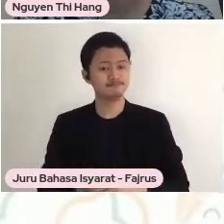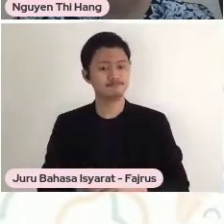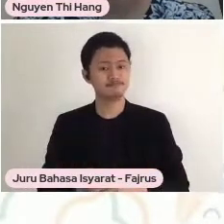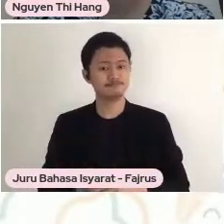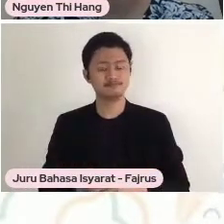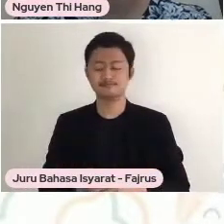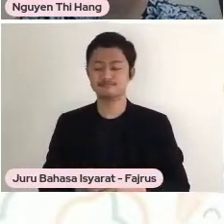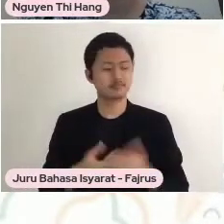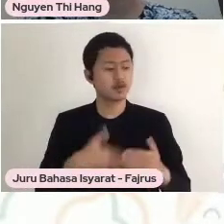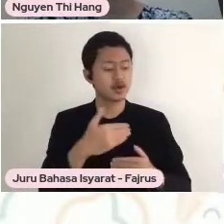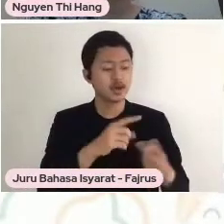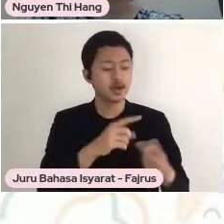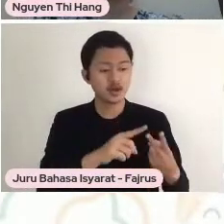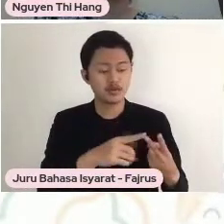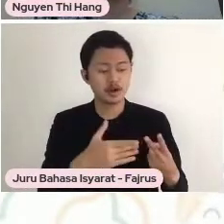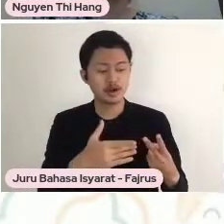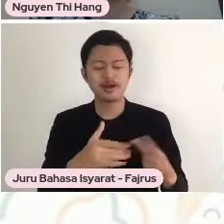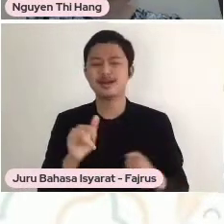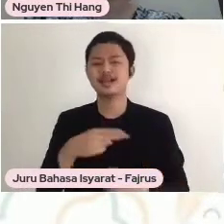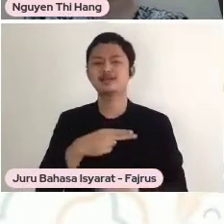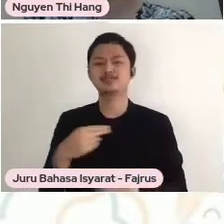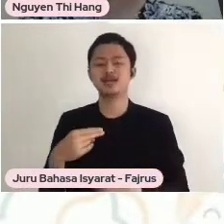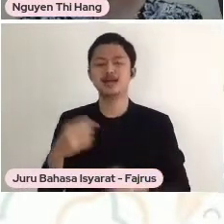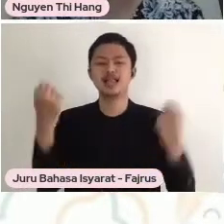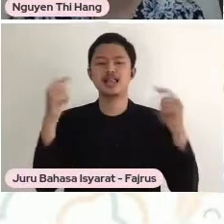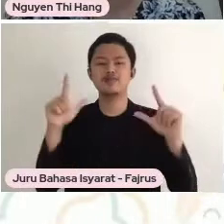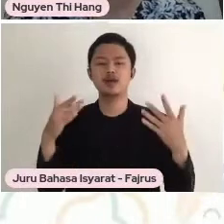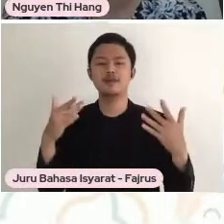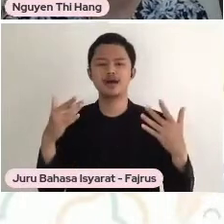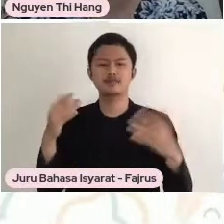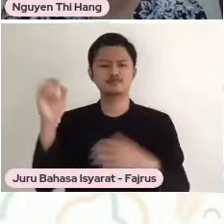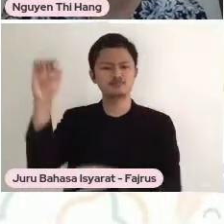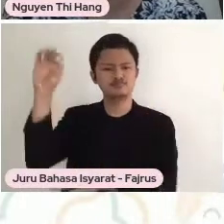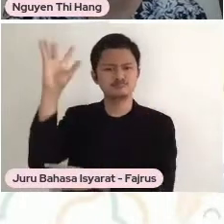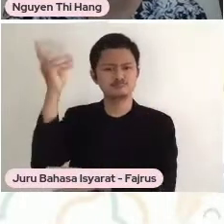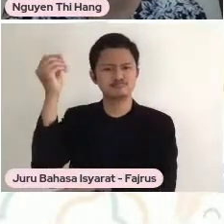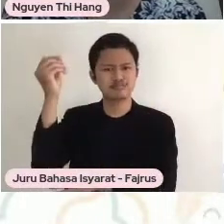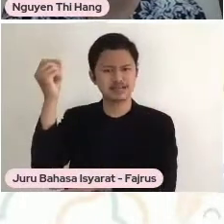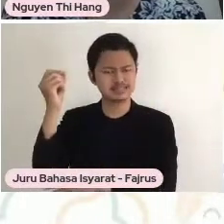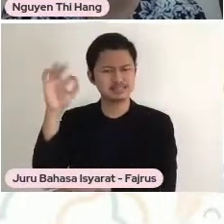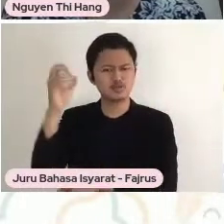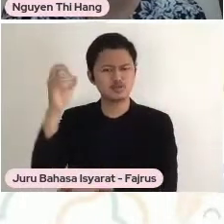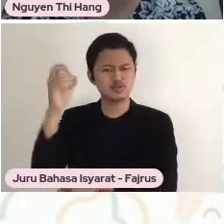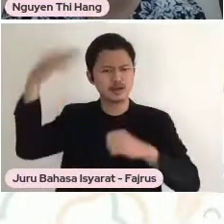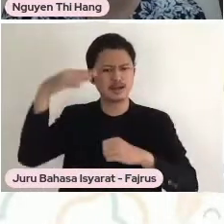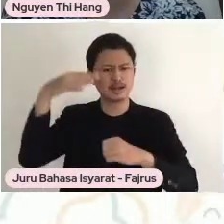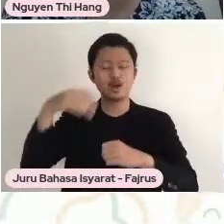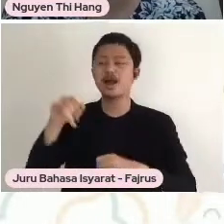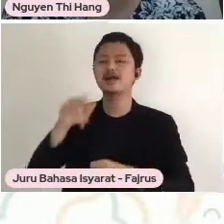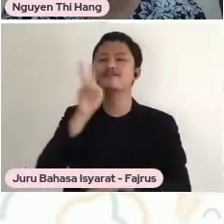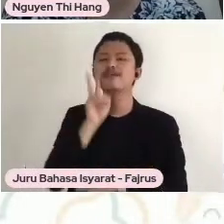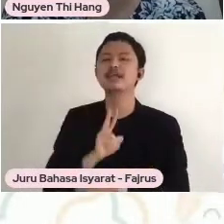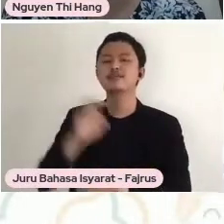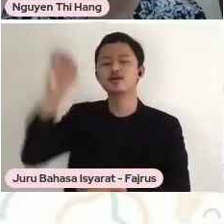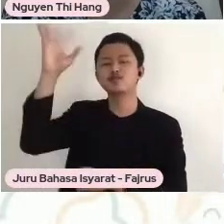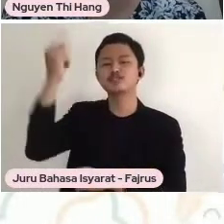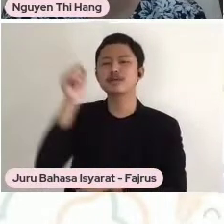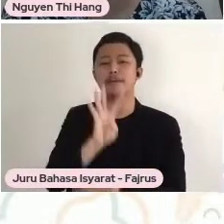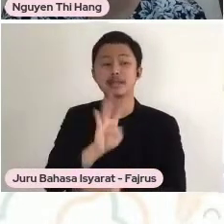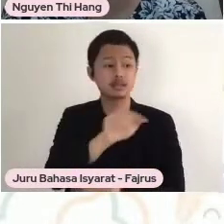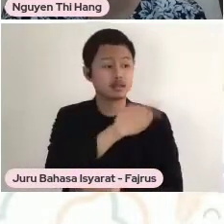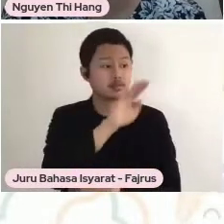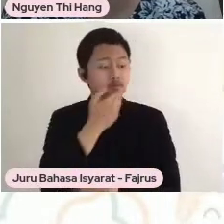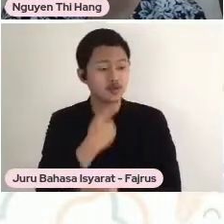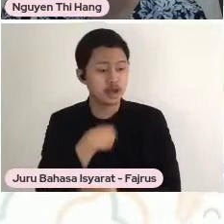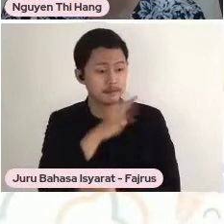Yang kedua itu adalah libur musim panas ya. Ternyata di Vietnam itu ada 4 musim, sahabat, luar biasa ya. So you have 4 seasons in Vietnam,